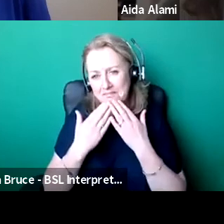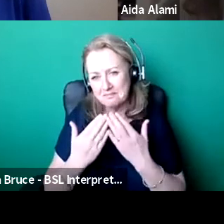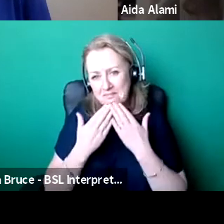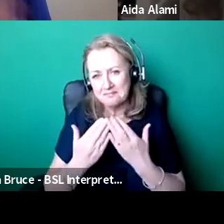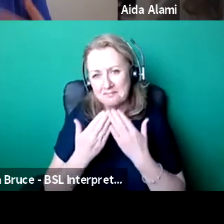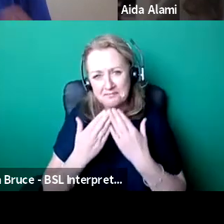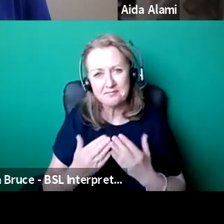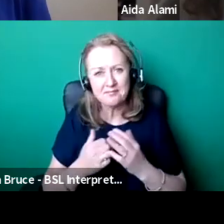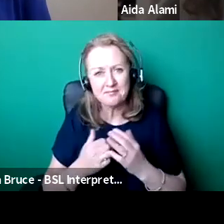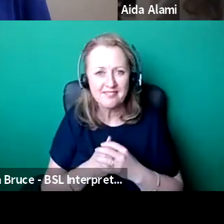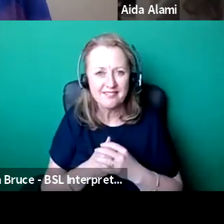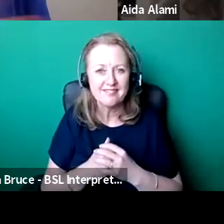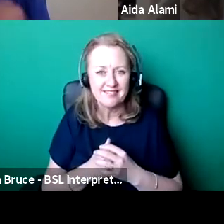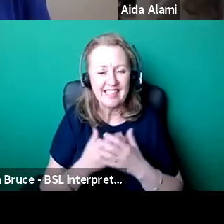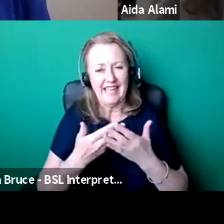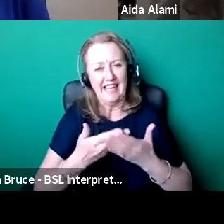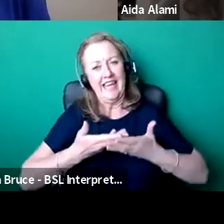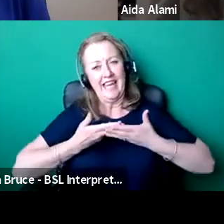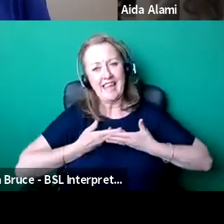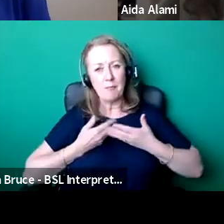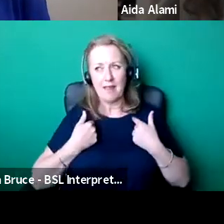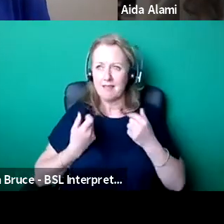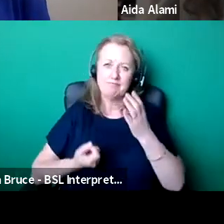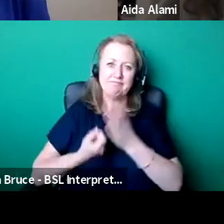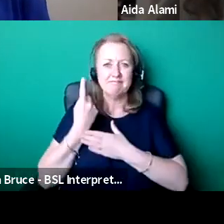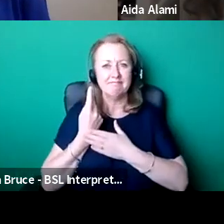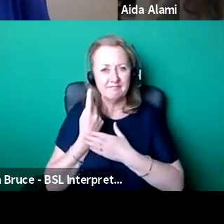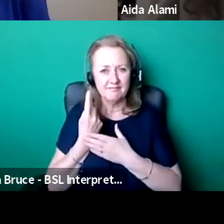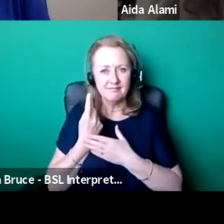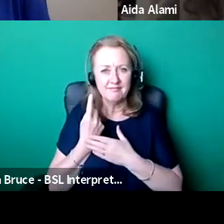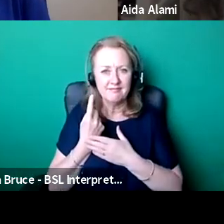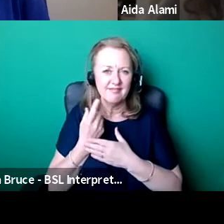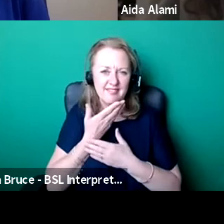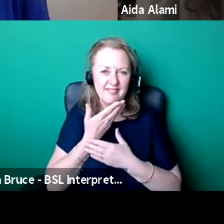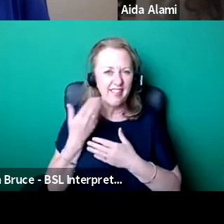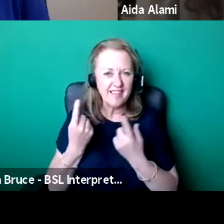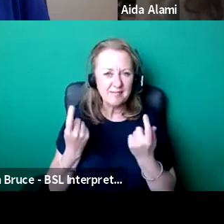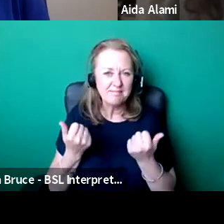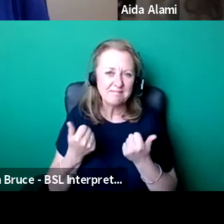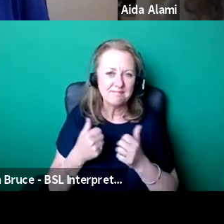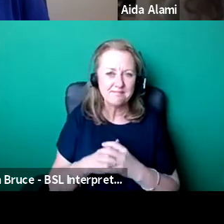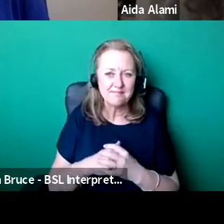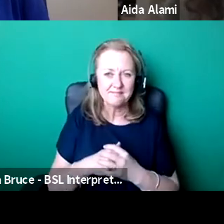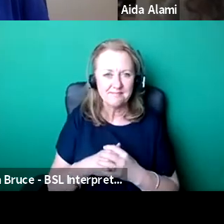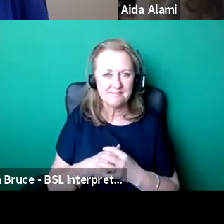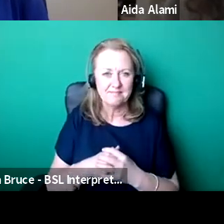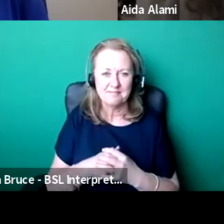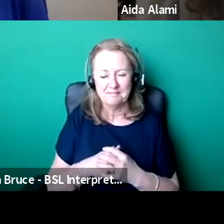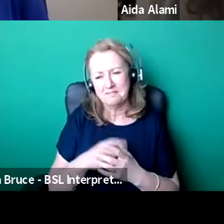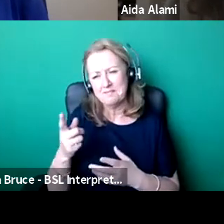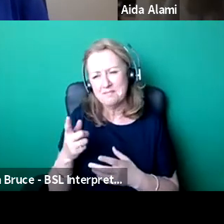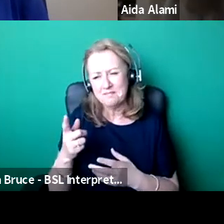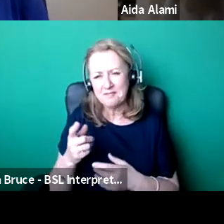thank you for giving me the chance to be worked on the book with the lovely ladies. Amazing. That's